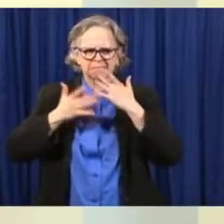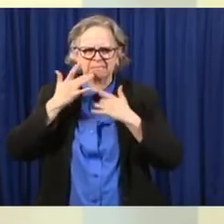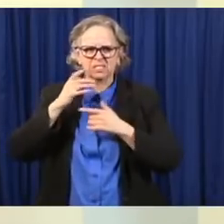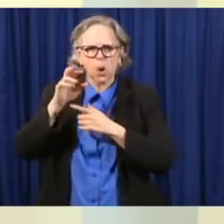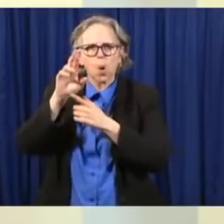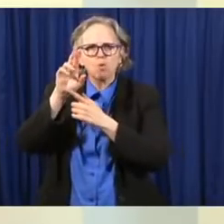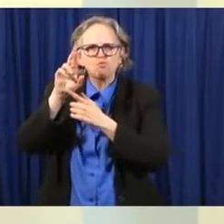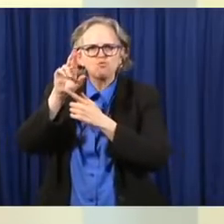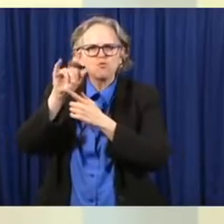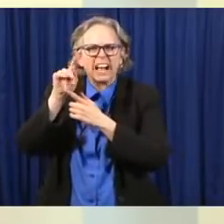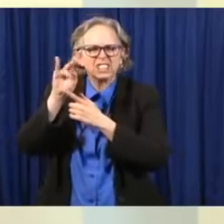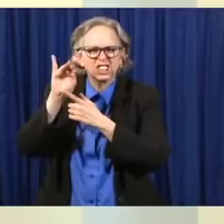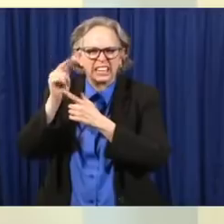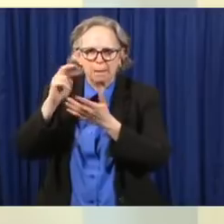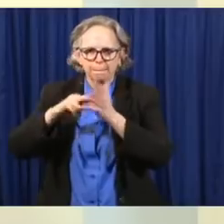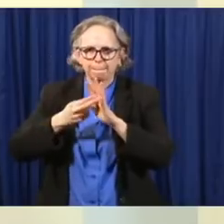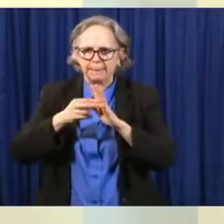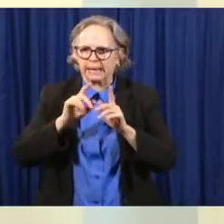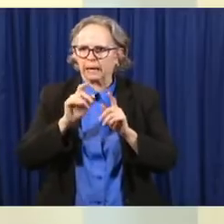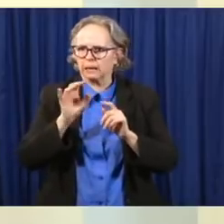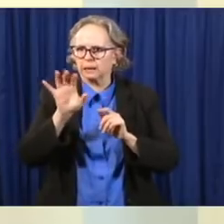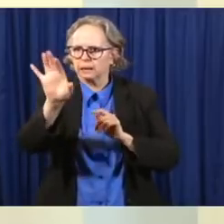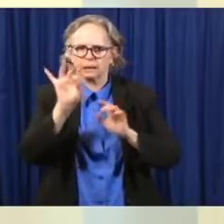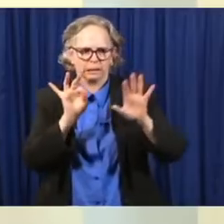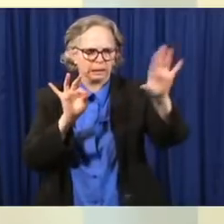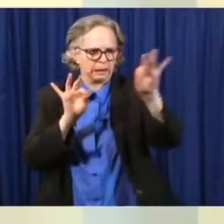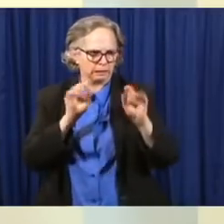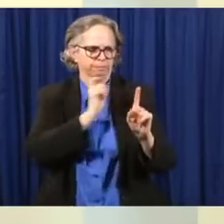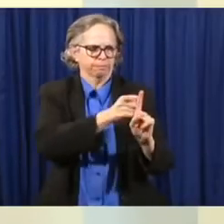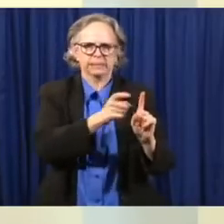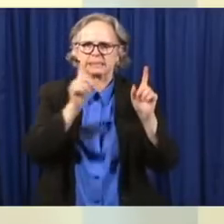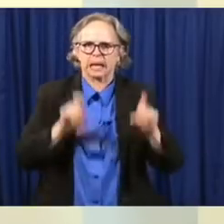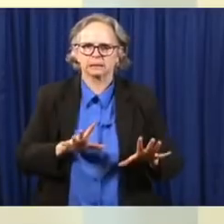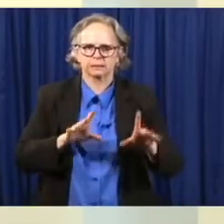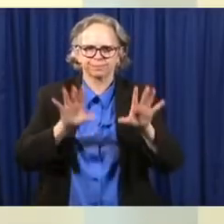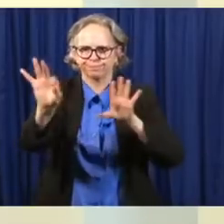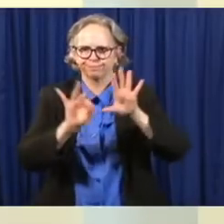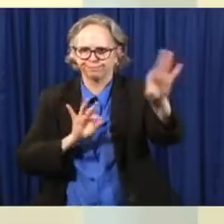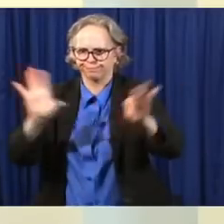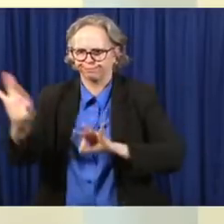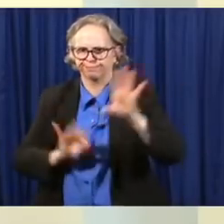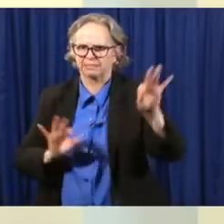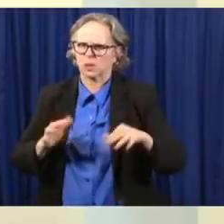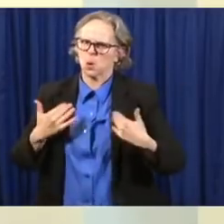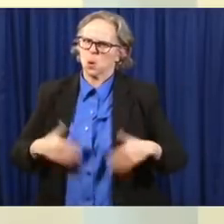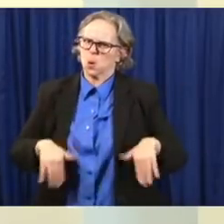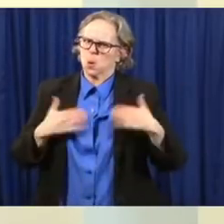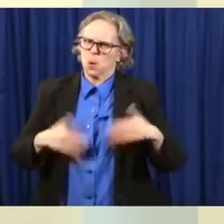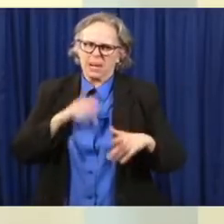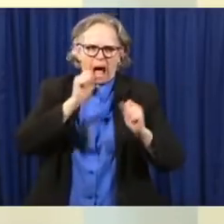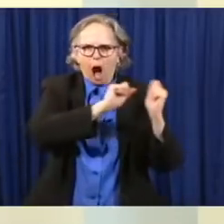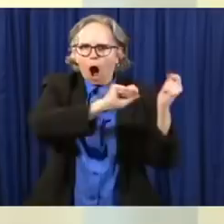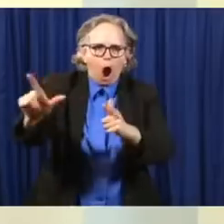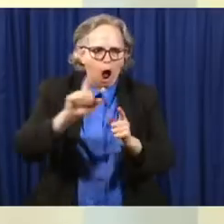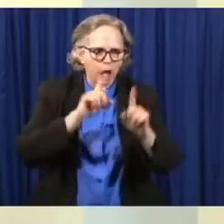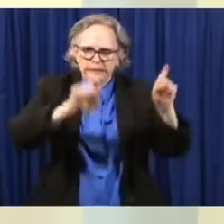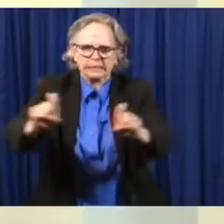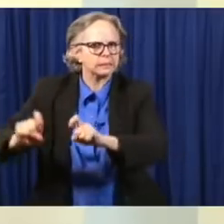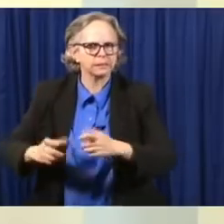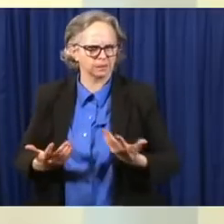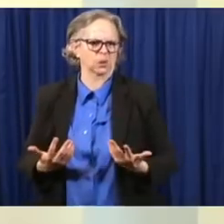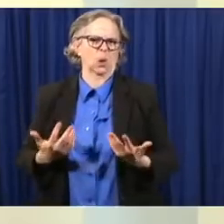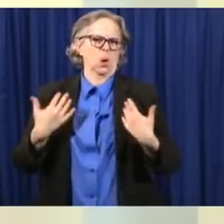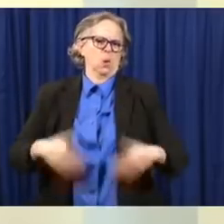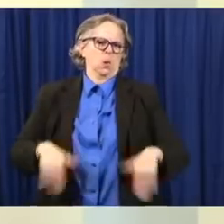And having a greater ability will really, remember, two sides of the house, the dimmer switch. Well, the dimmer switch is all dependent on